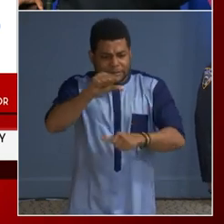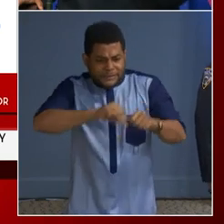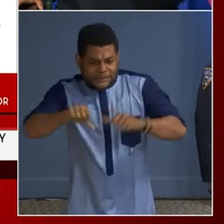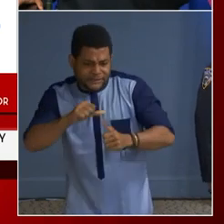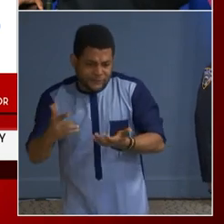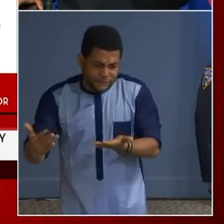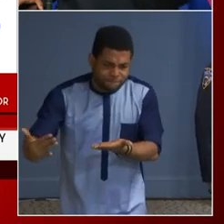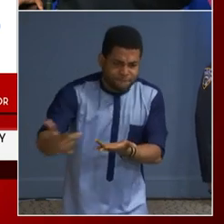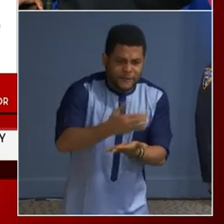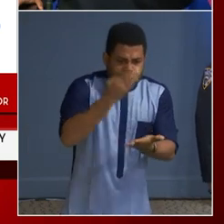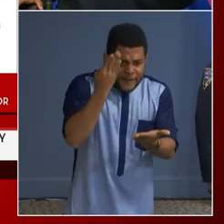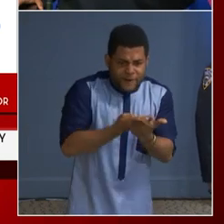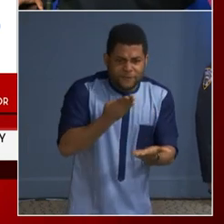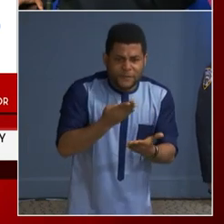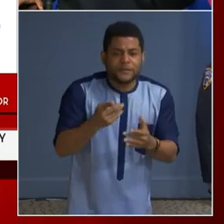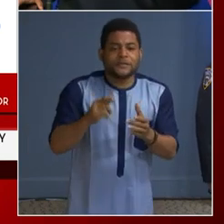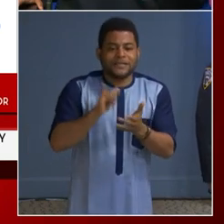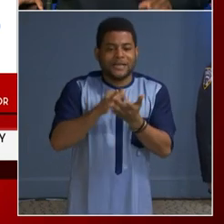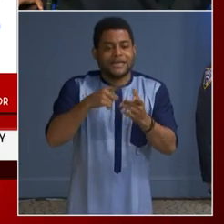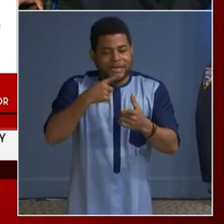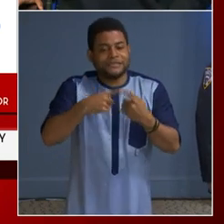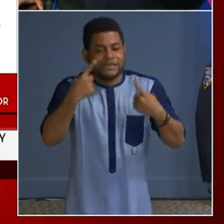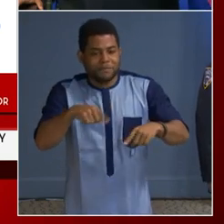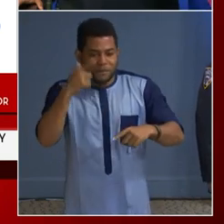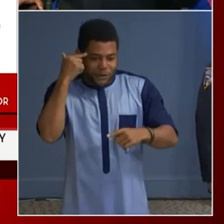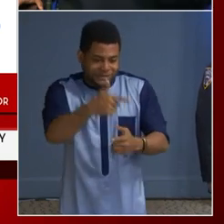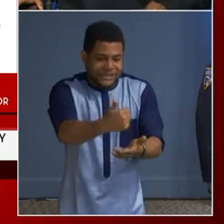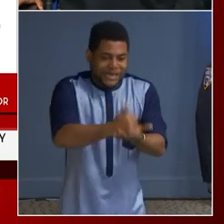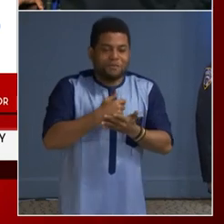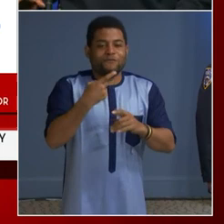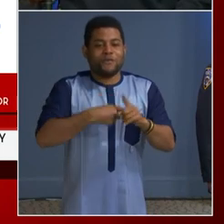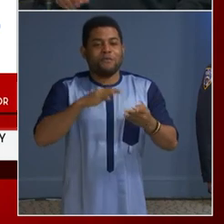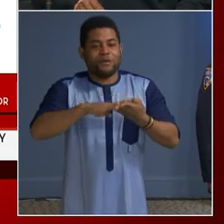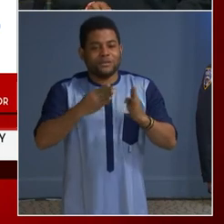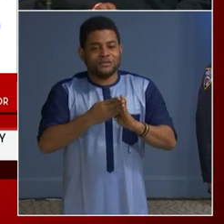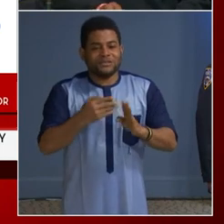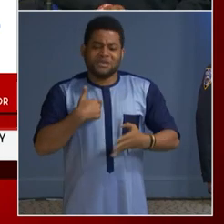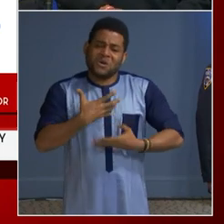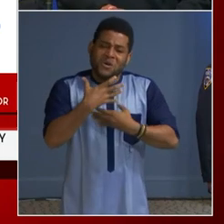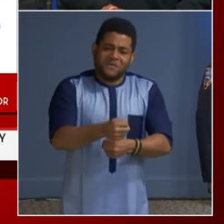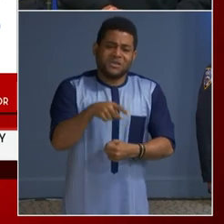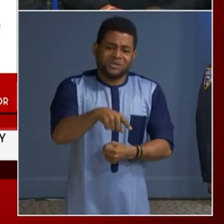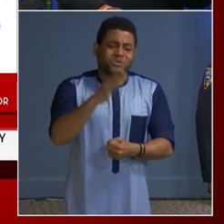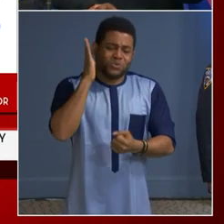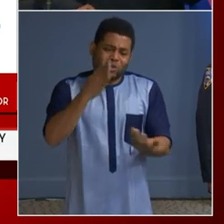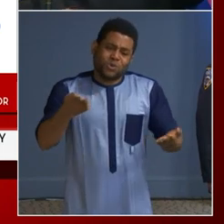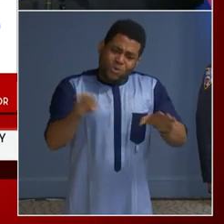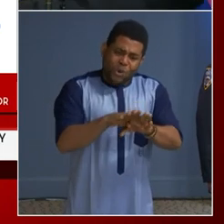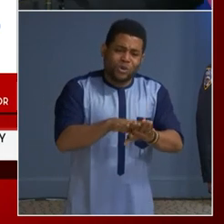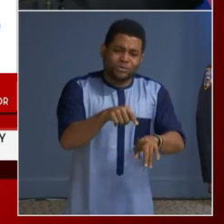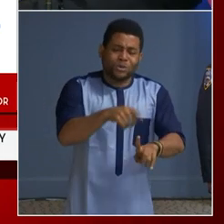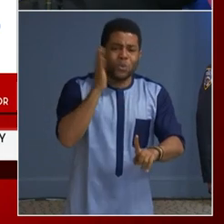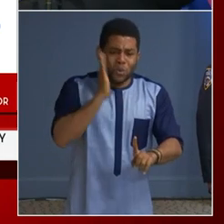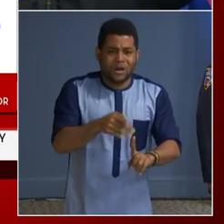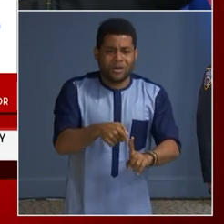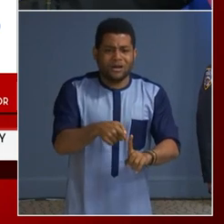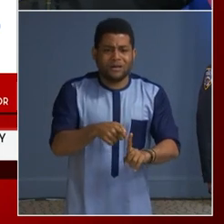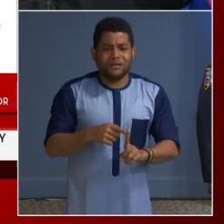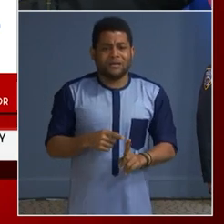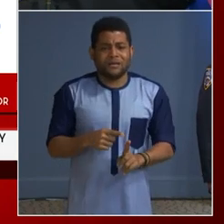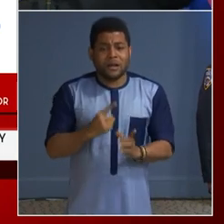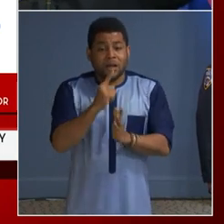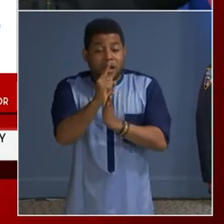and it will happen because of the help of the community. I am confident that this case will close. Every hour, we are